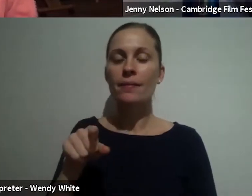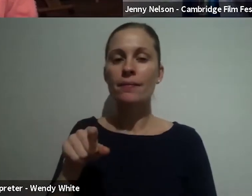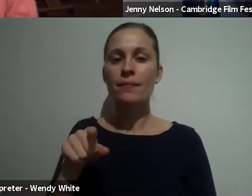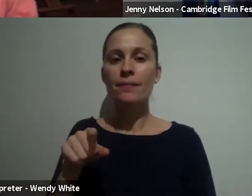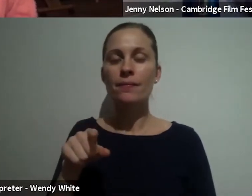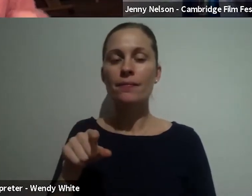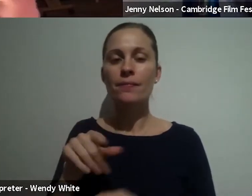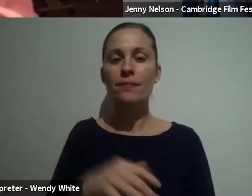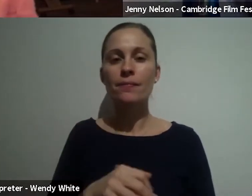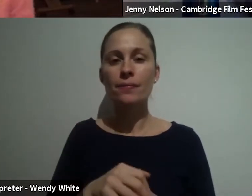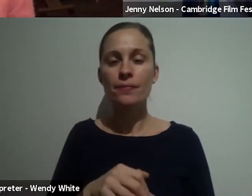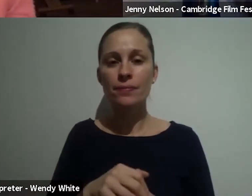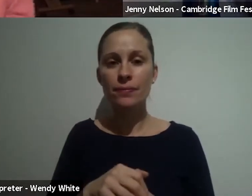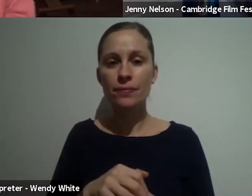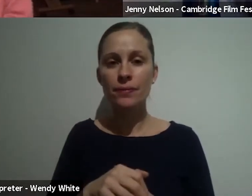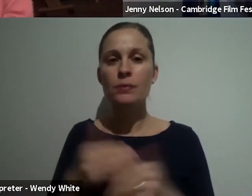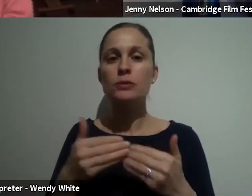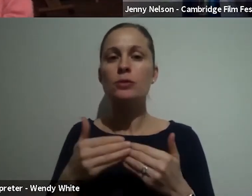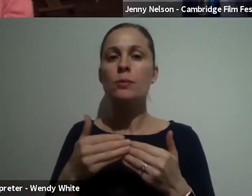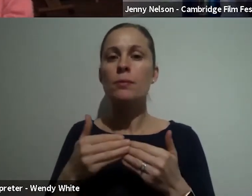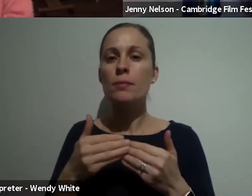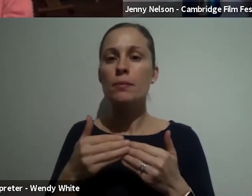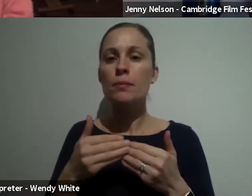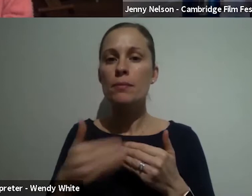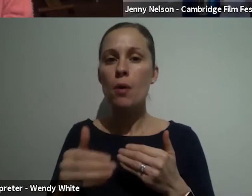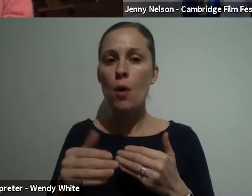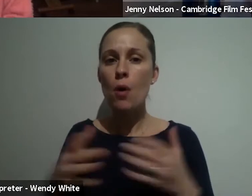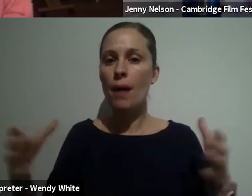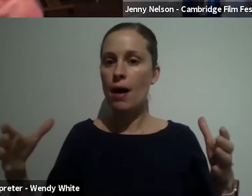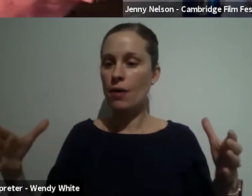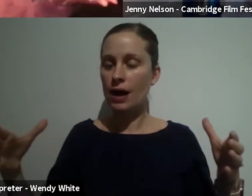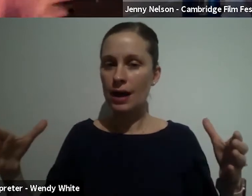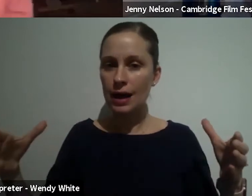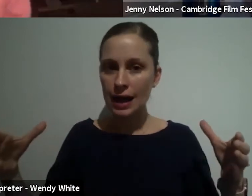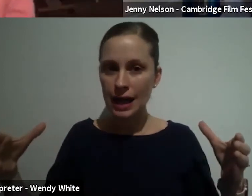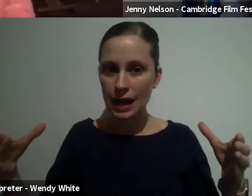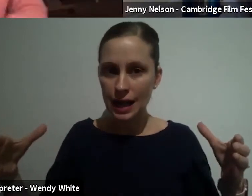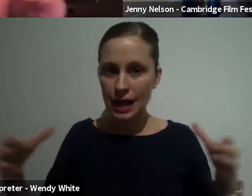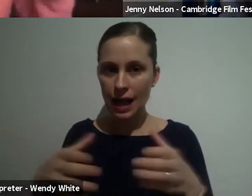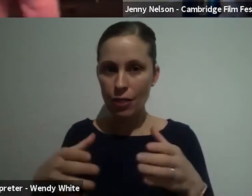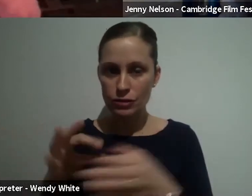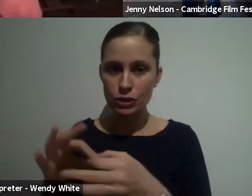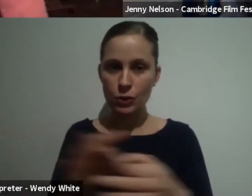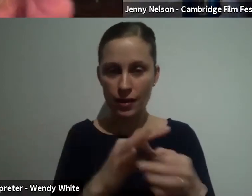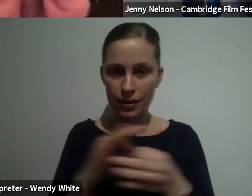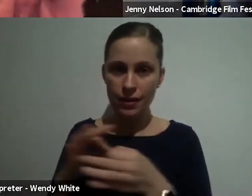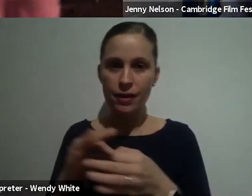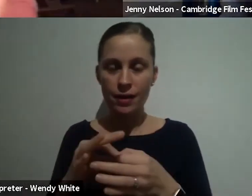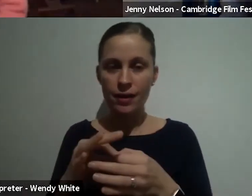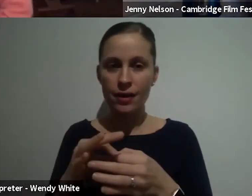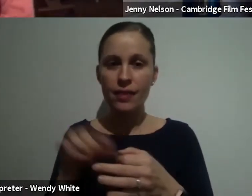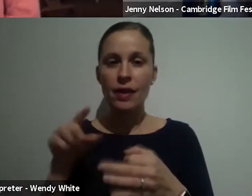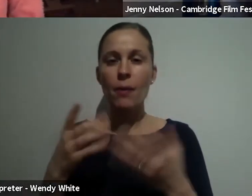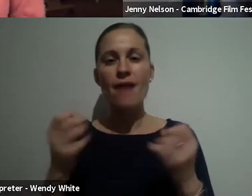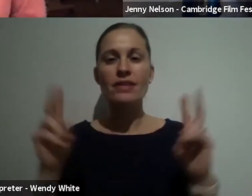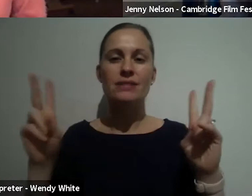about gathering together, and we were having some lessons. I mean, they were not really lessons,